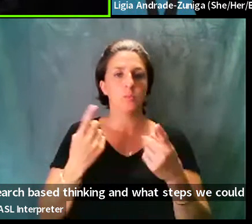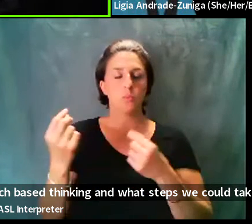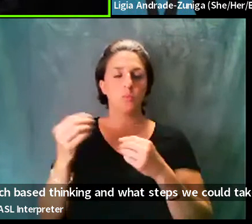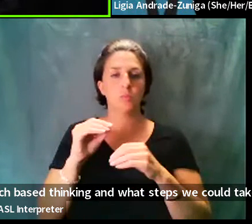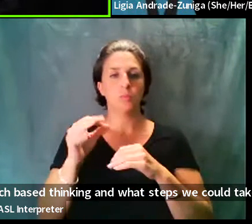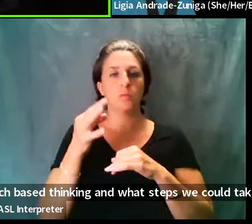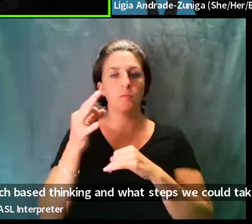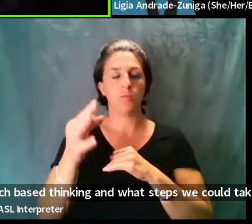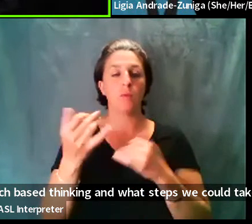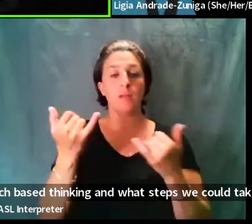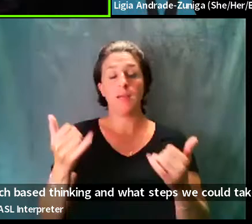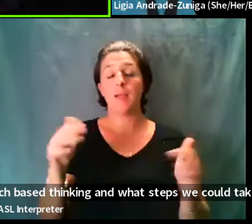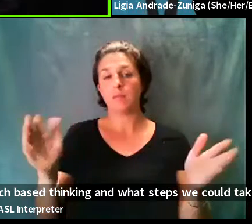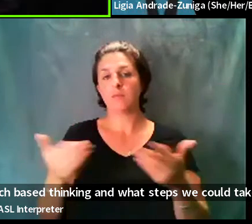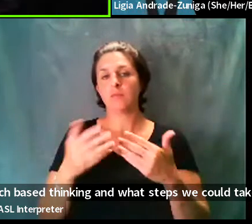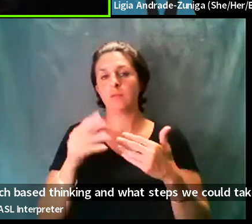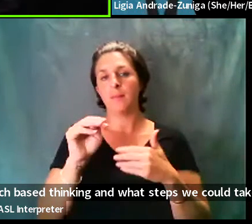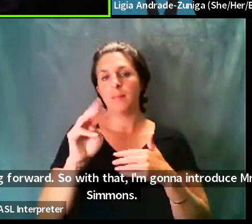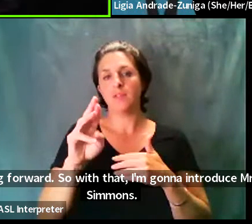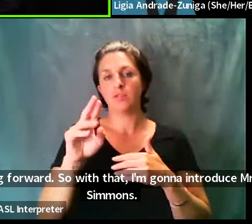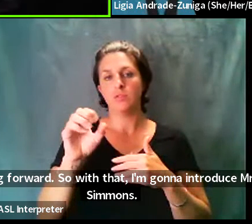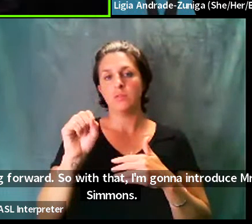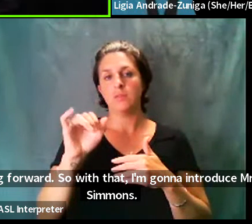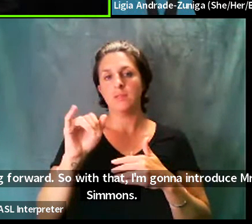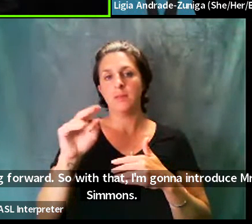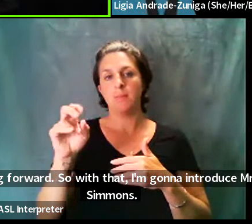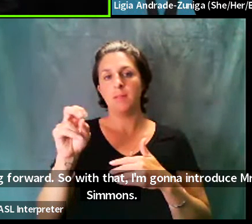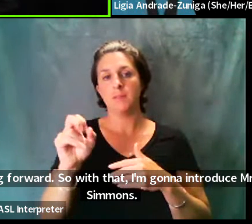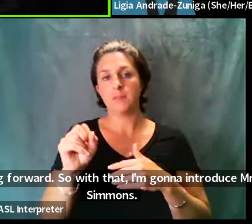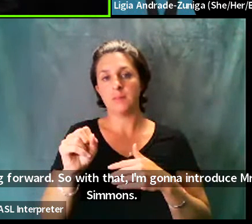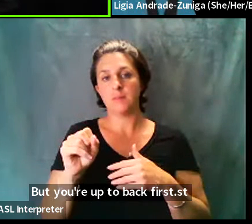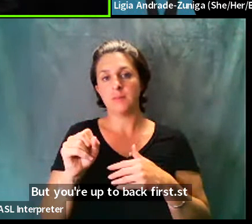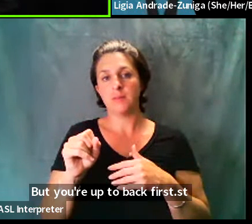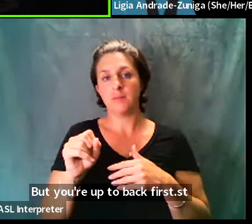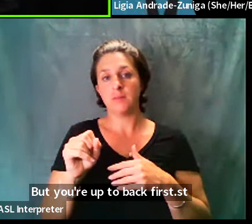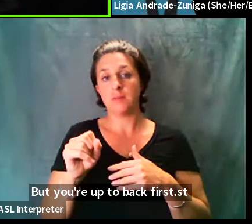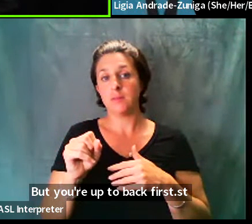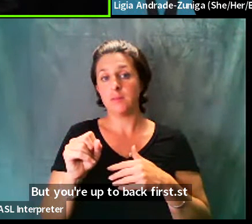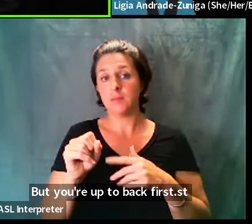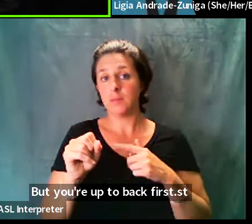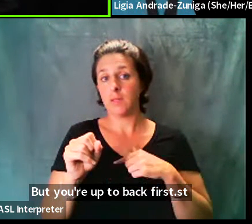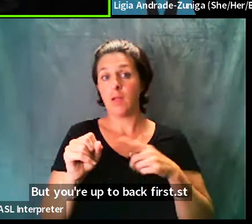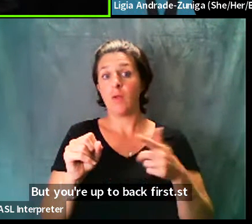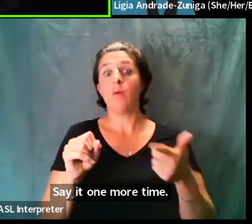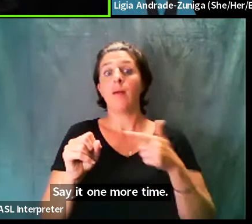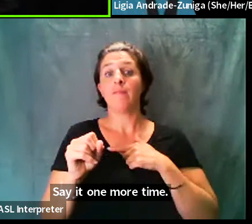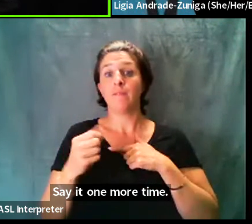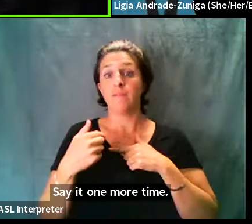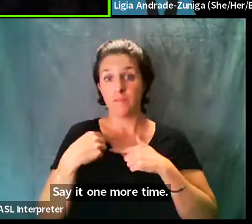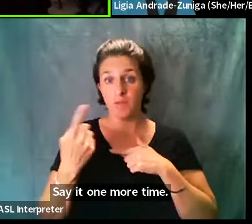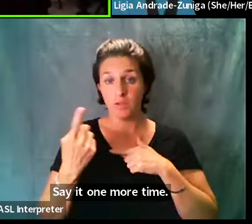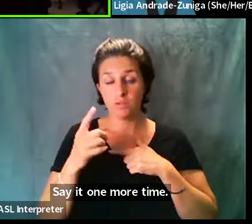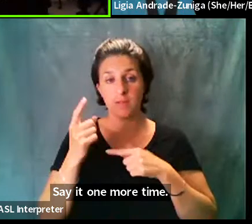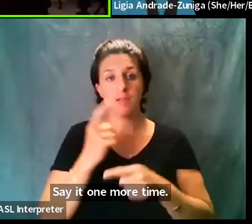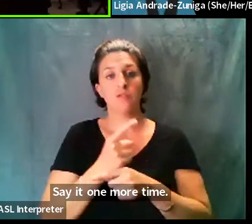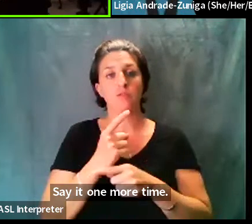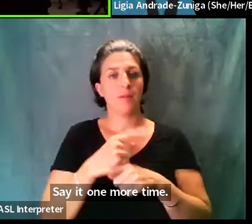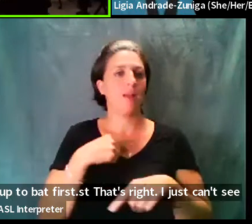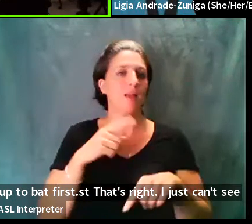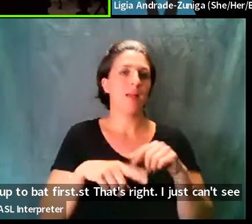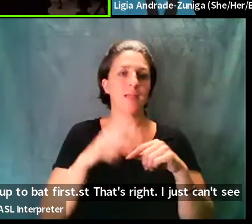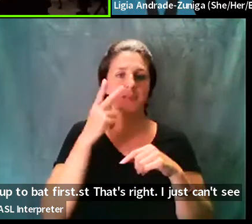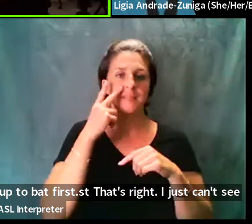Simmons. You're up to bat first. Say it one more time. I'm up to bat first. That's right. I just can't see the presentation.